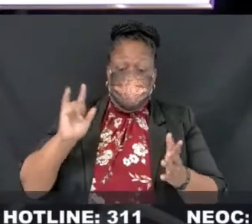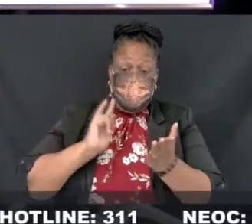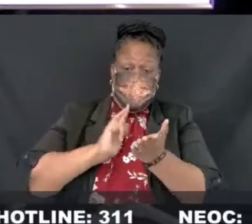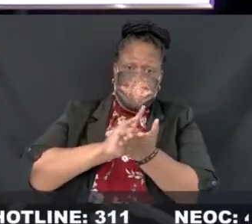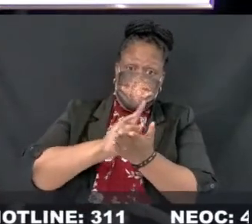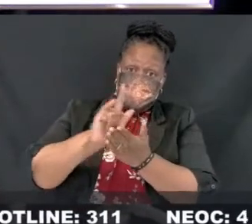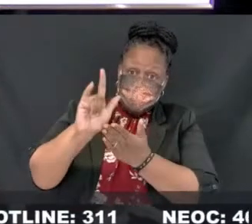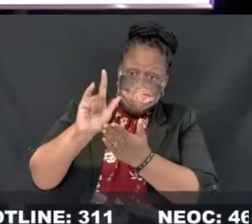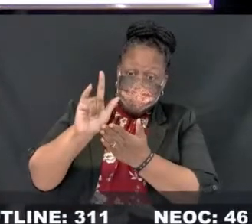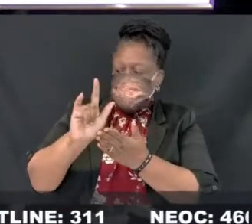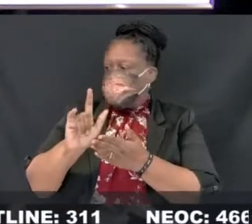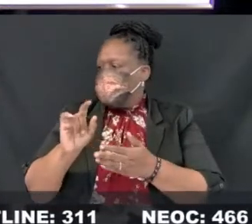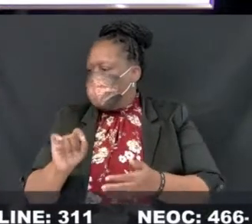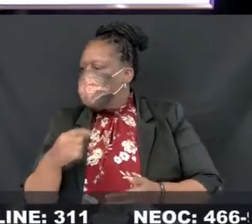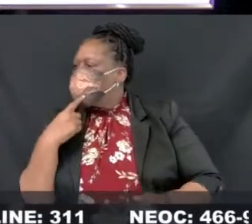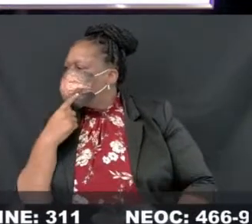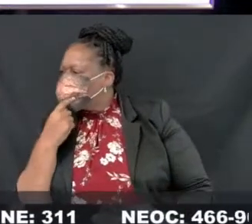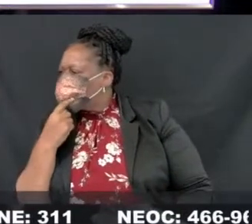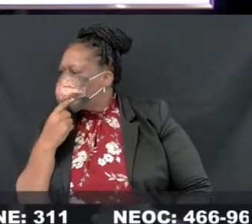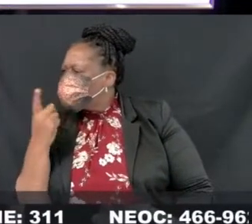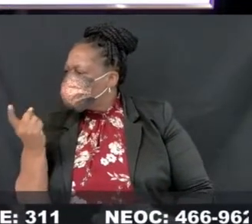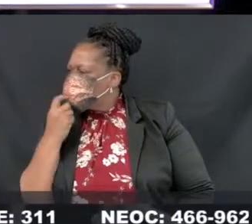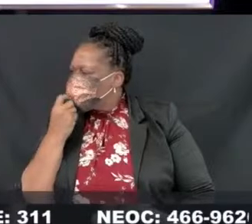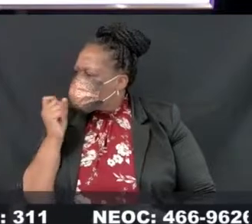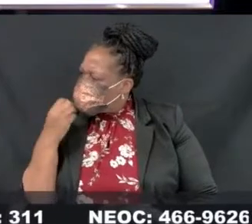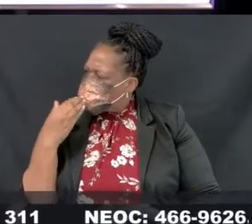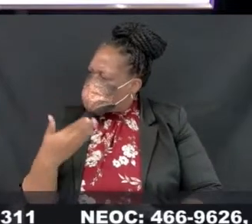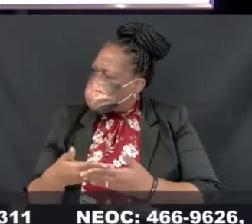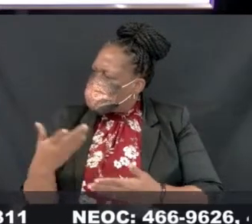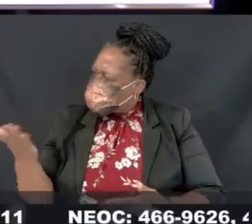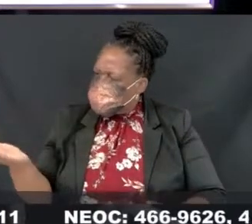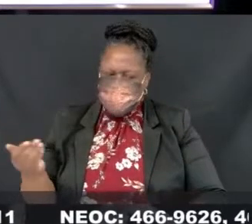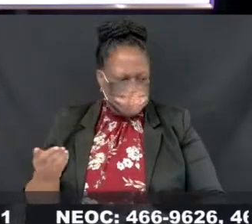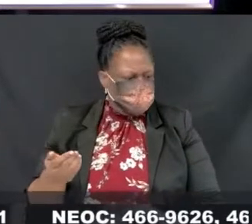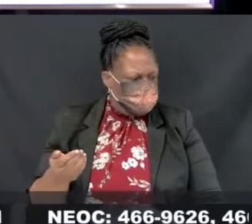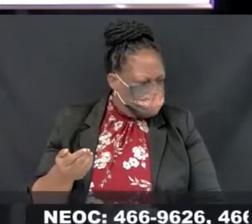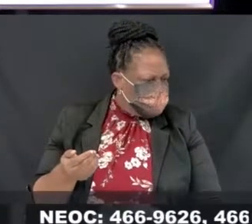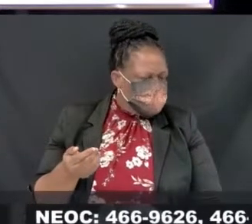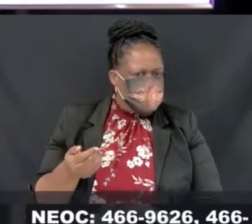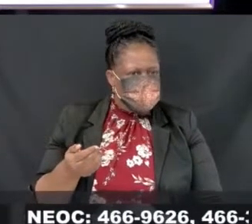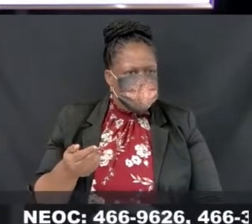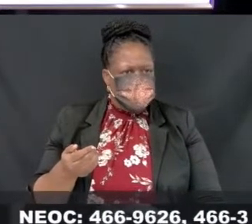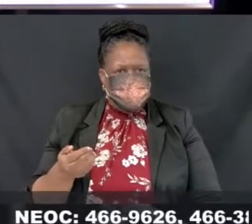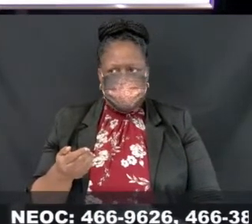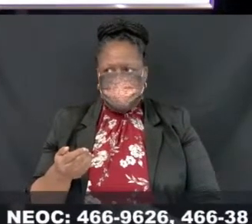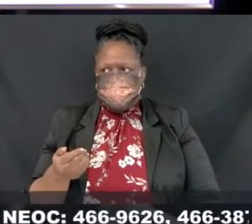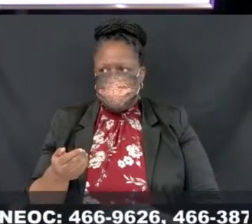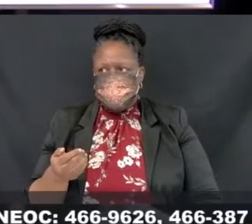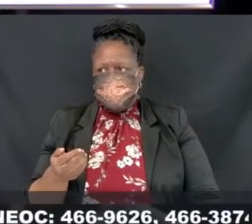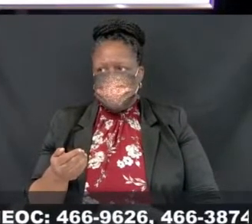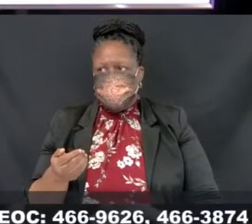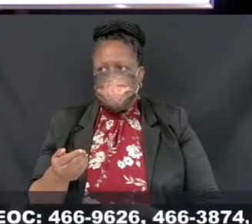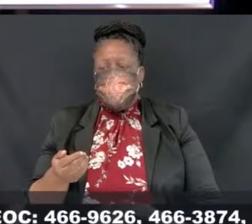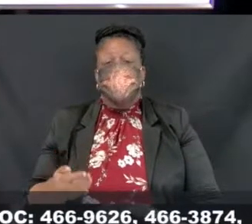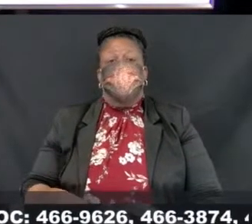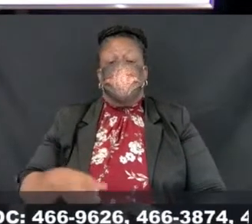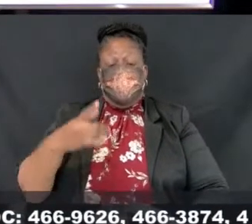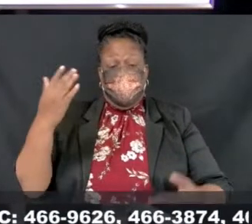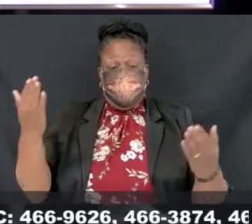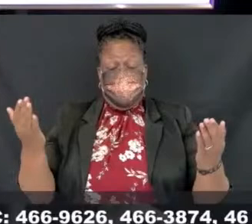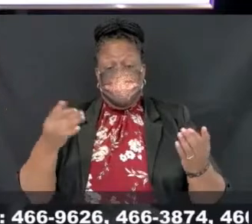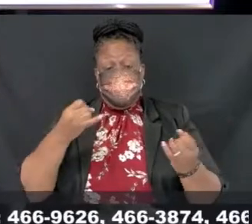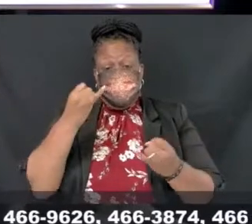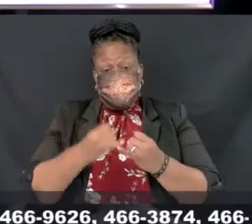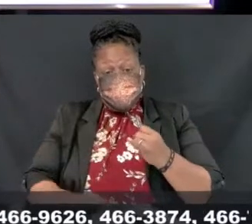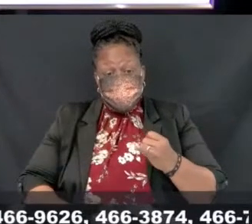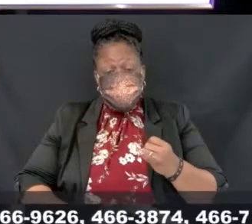were successful at this, being one of the last places on the face of the earth to have its first imported case on March